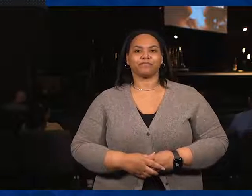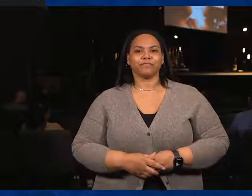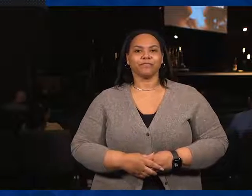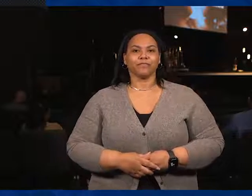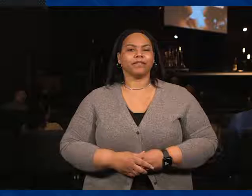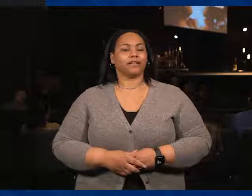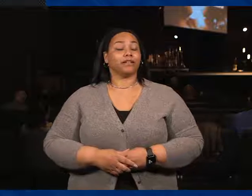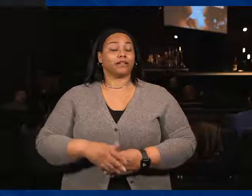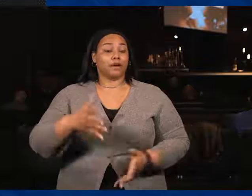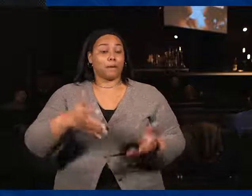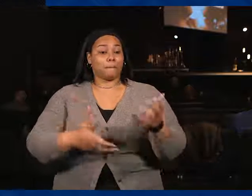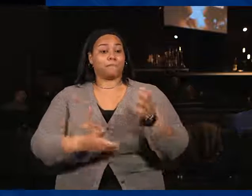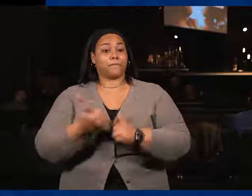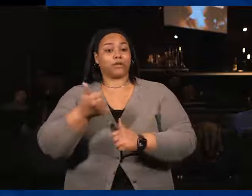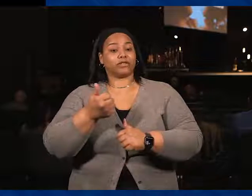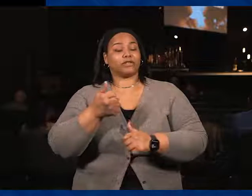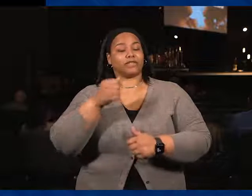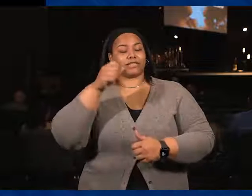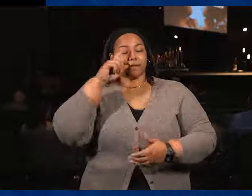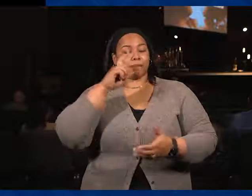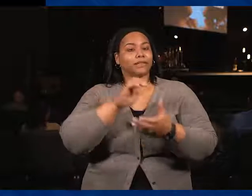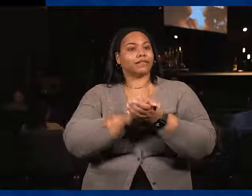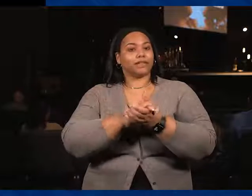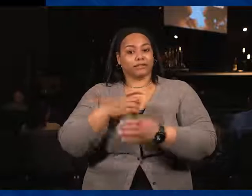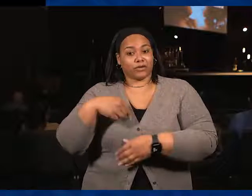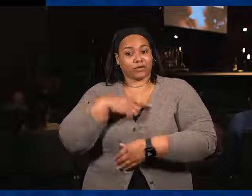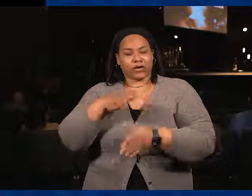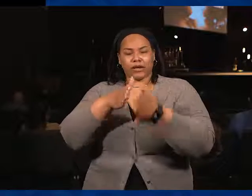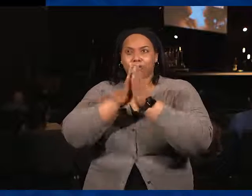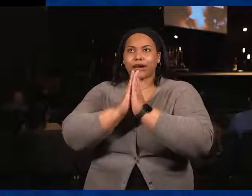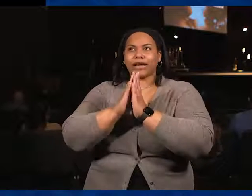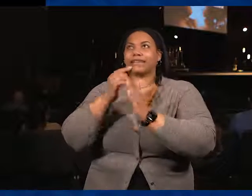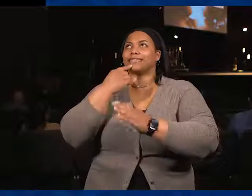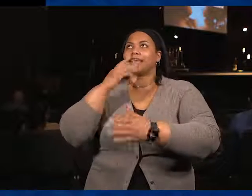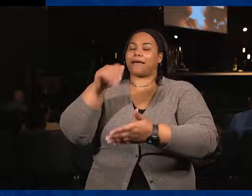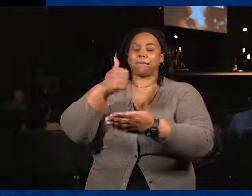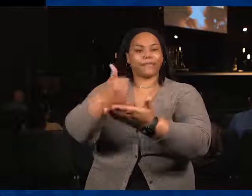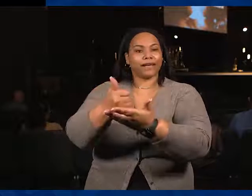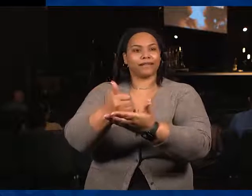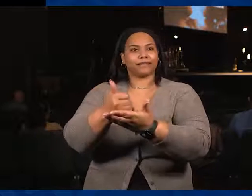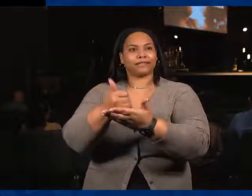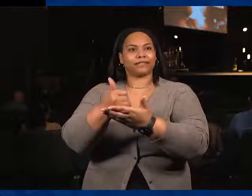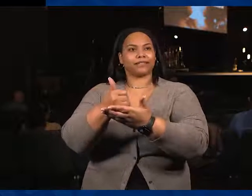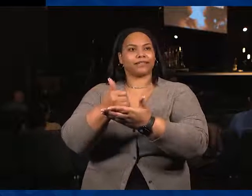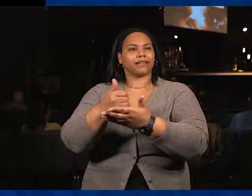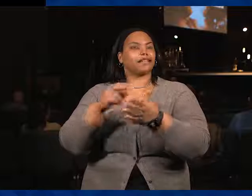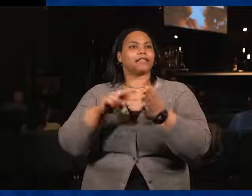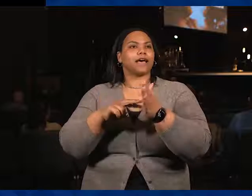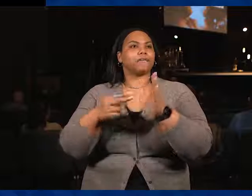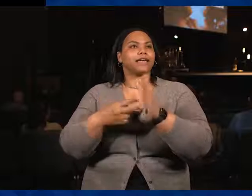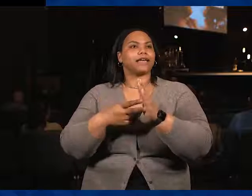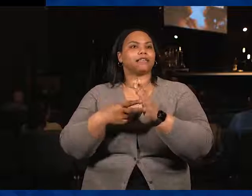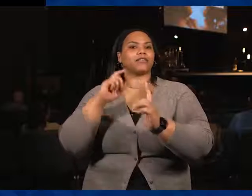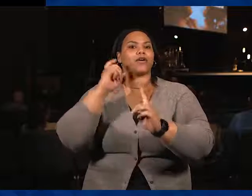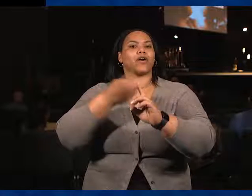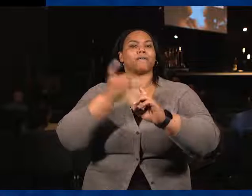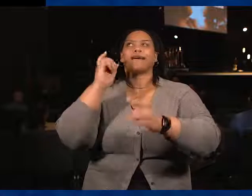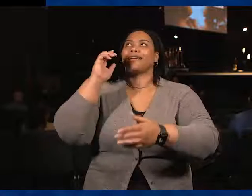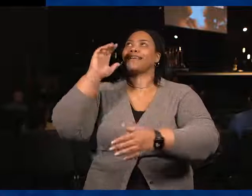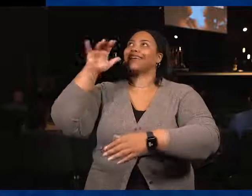Because most of us believe that when we pray and we say amen, it ought to give us an automatic